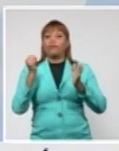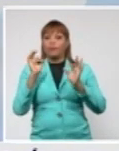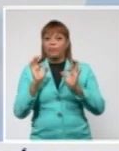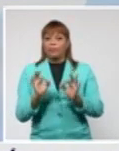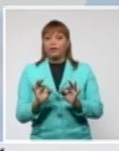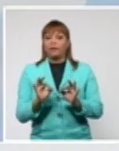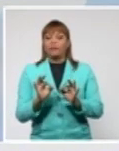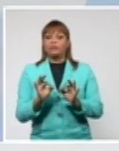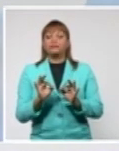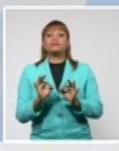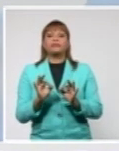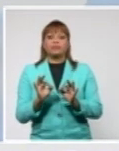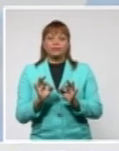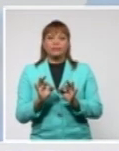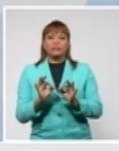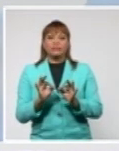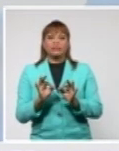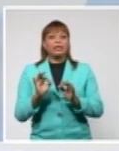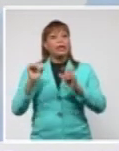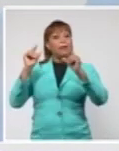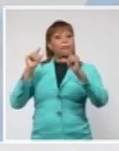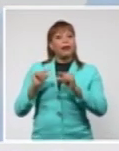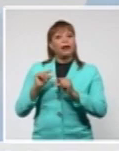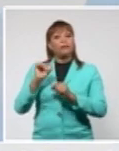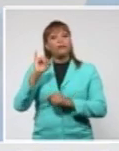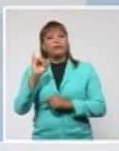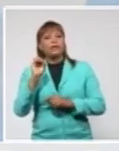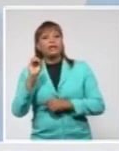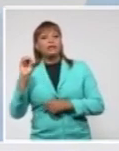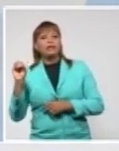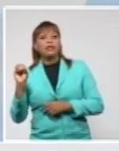313 confirmed active cases.